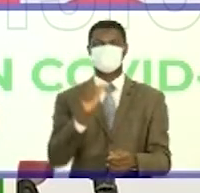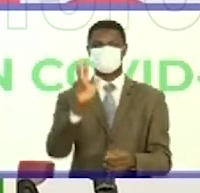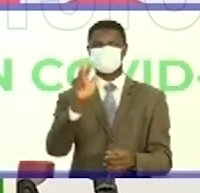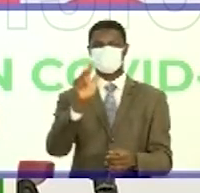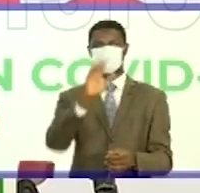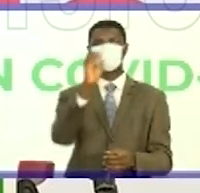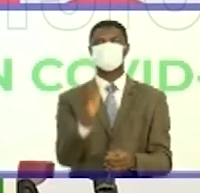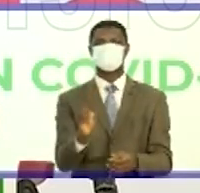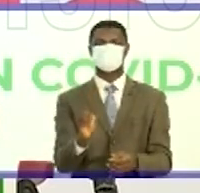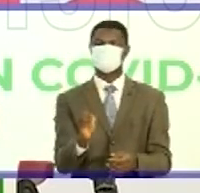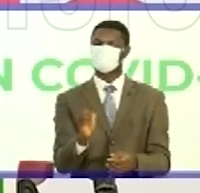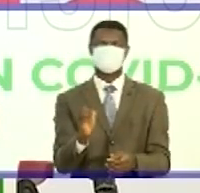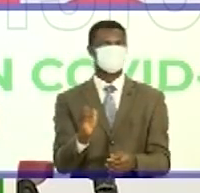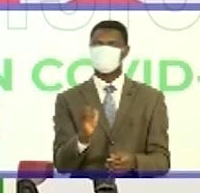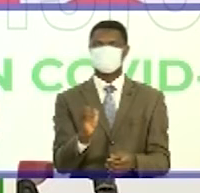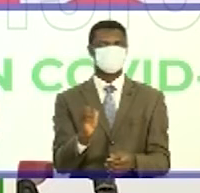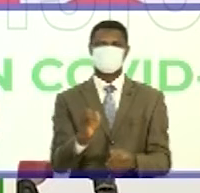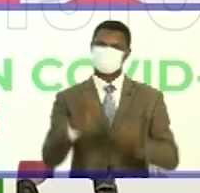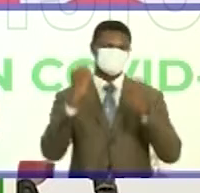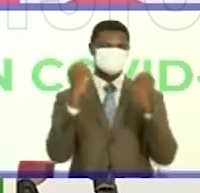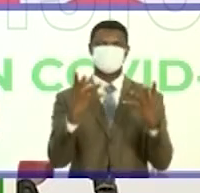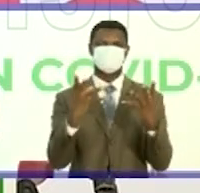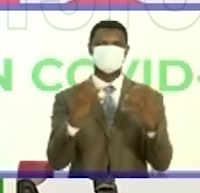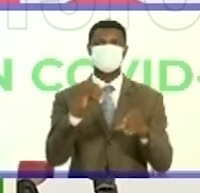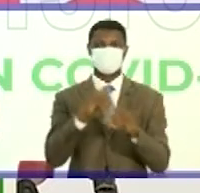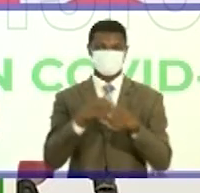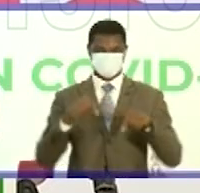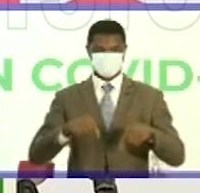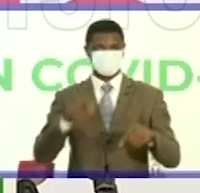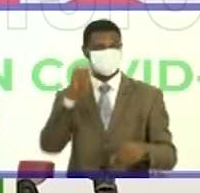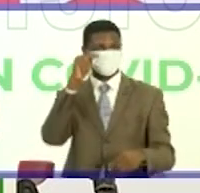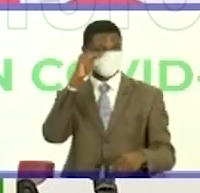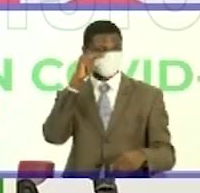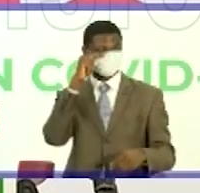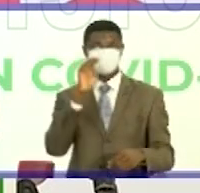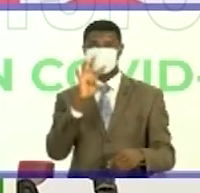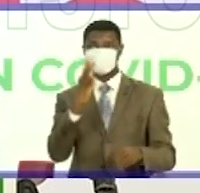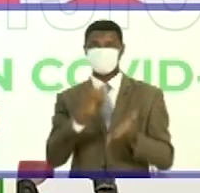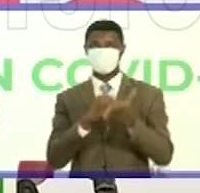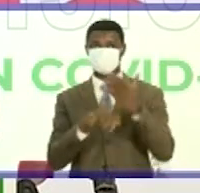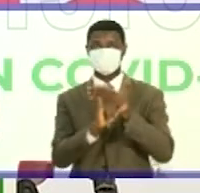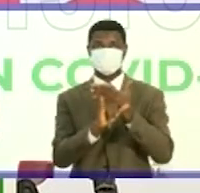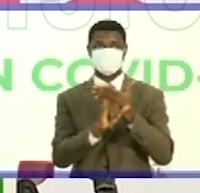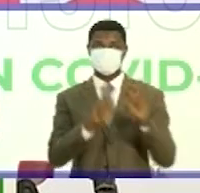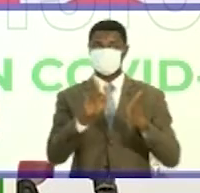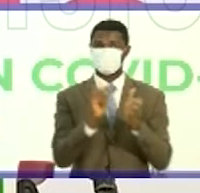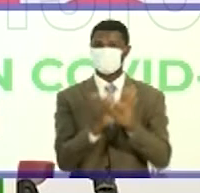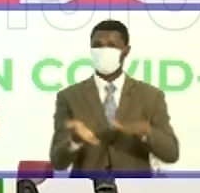113%. In our country, Nigeria, 4th of July, fatalities stood at